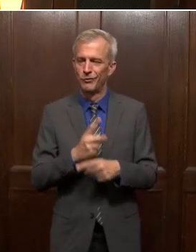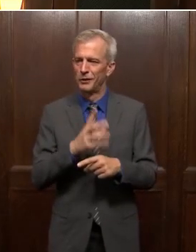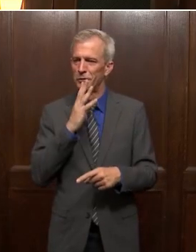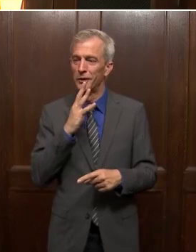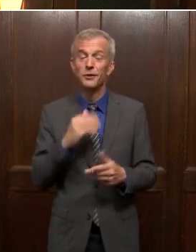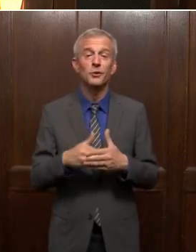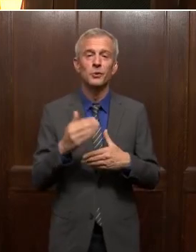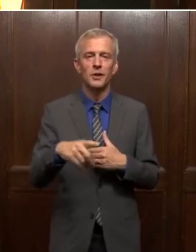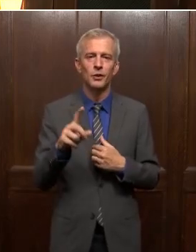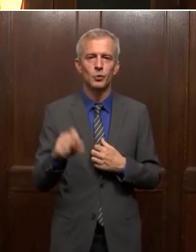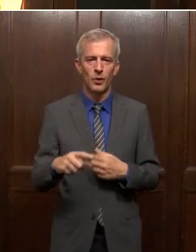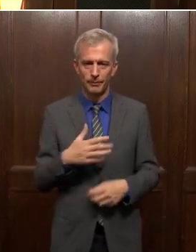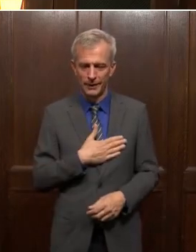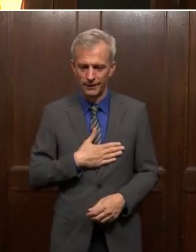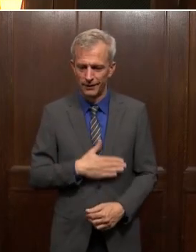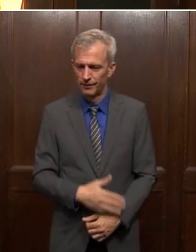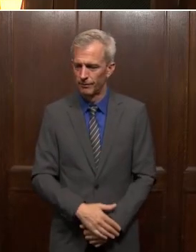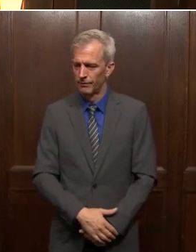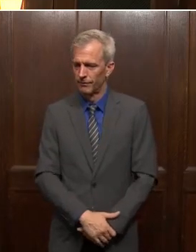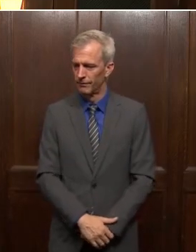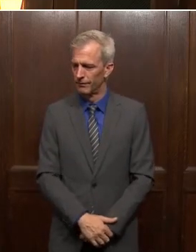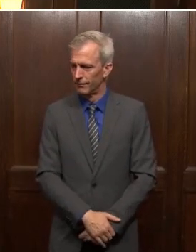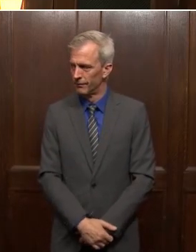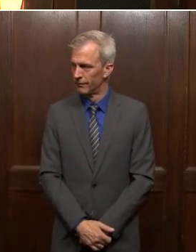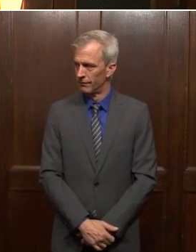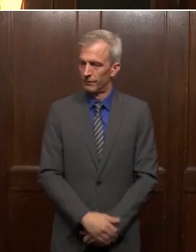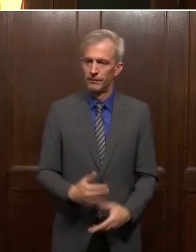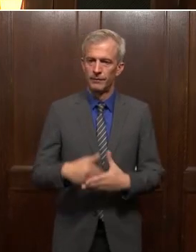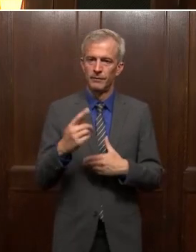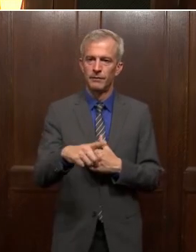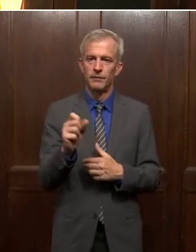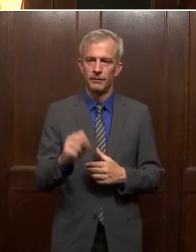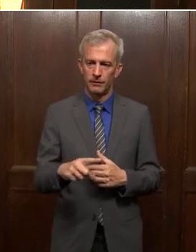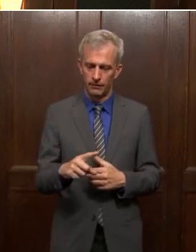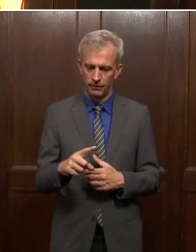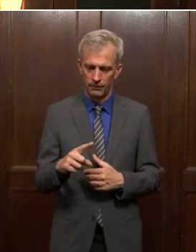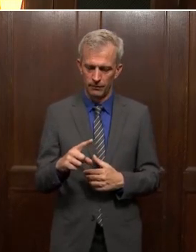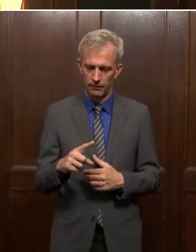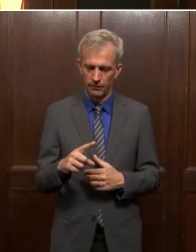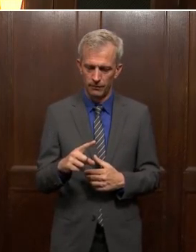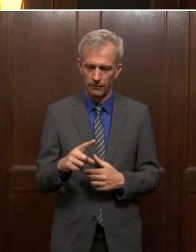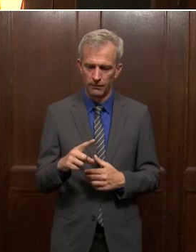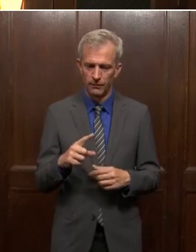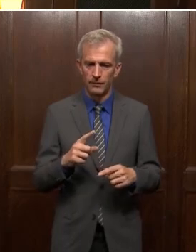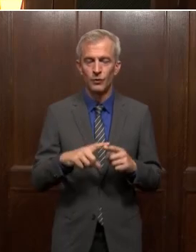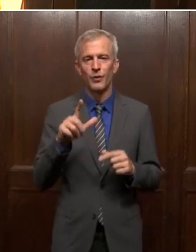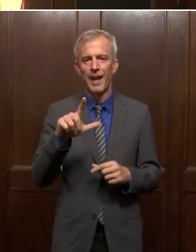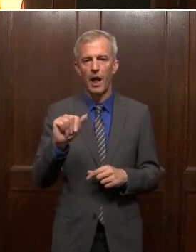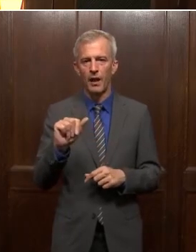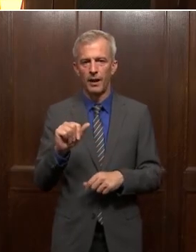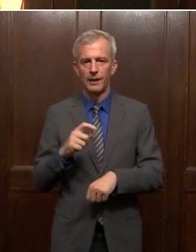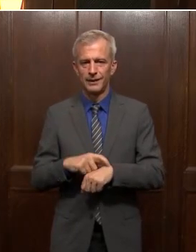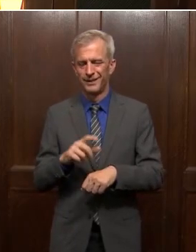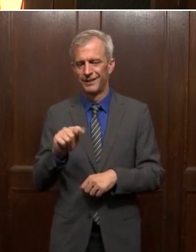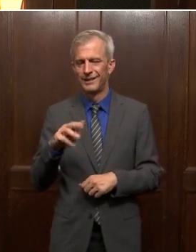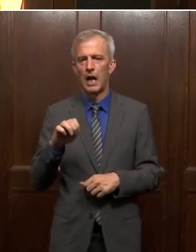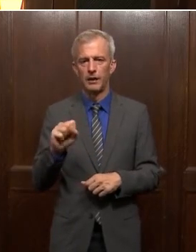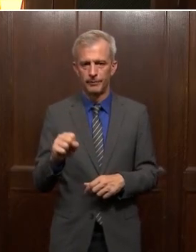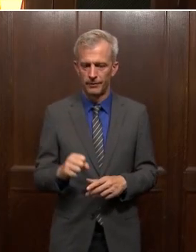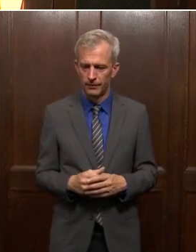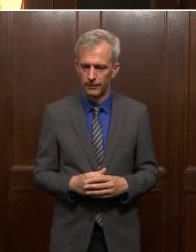next question, please. Our next question comes from the line of Ben Oreskes with LA Times. Please go ahead. Hey,